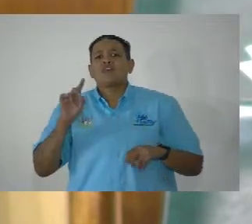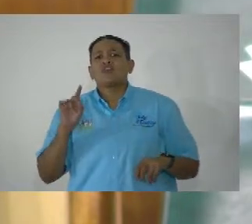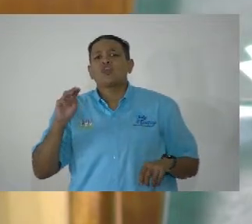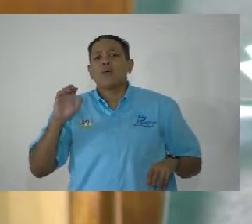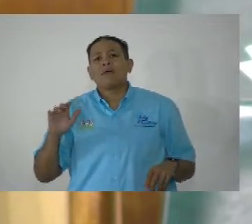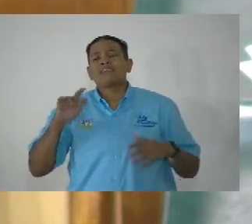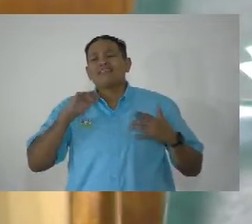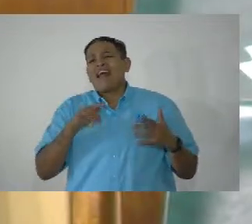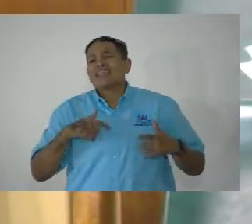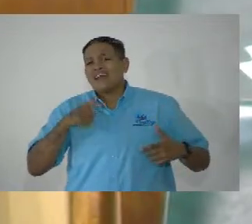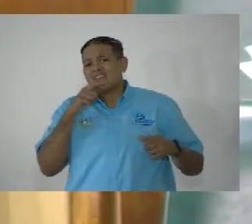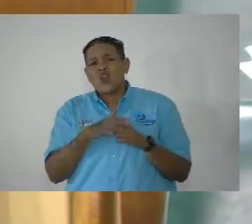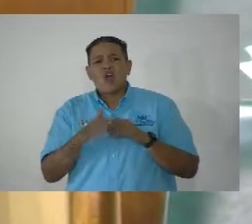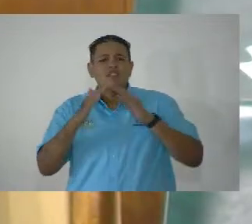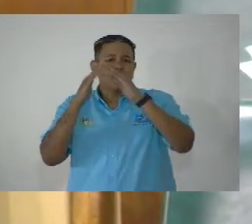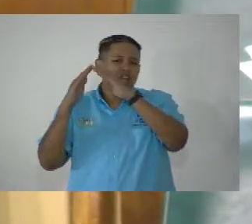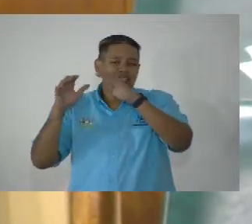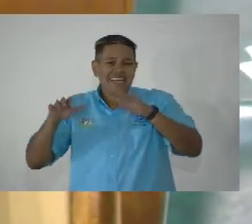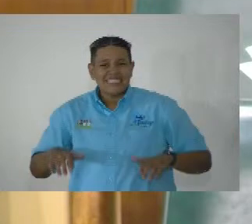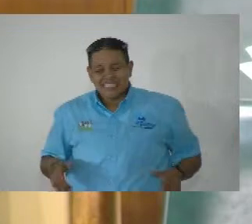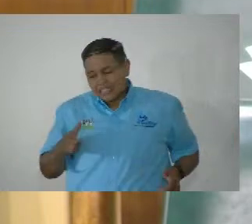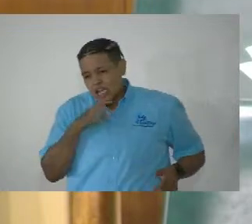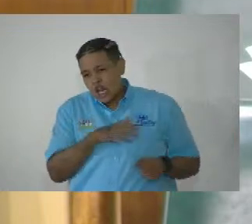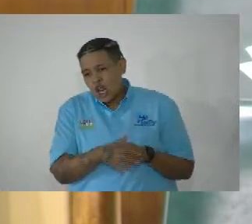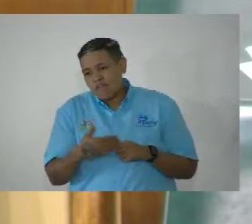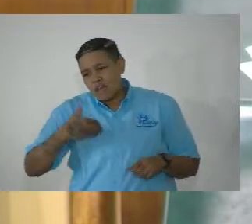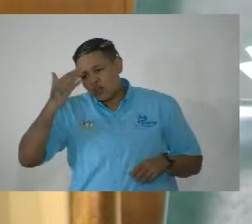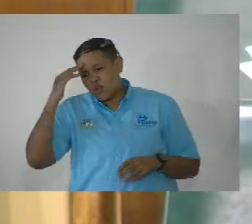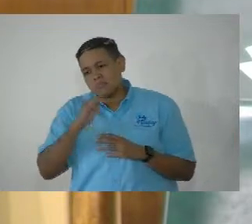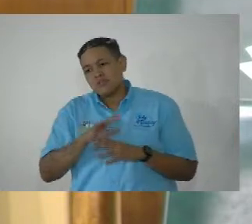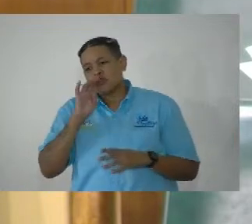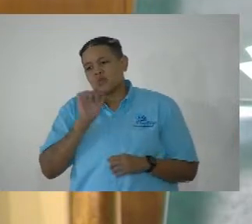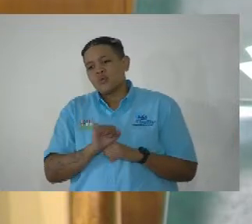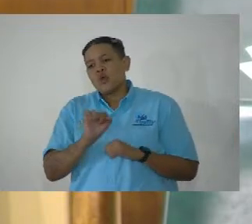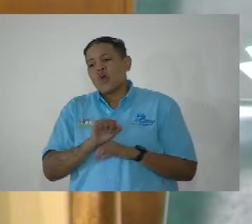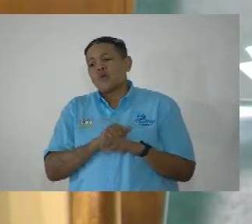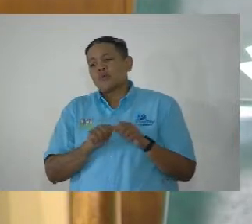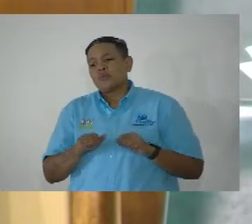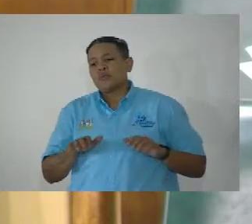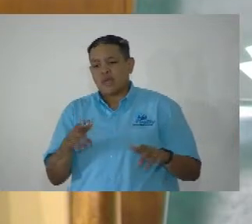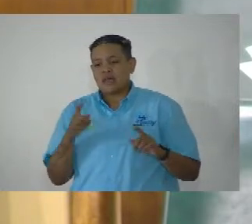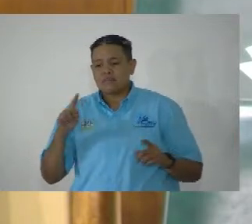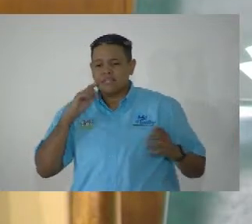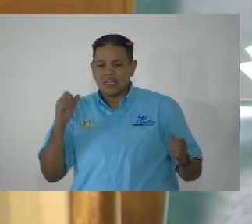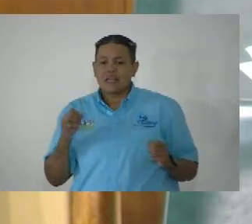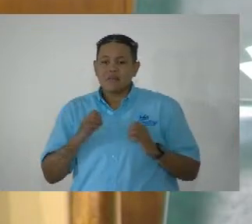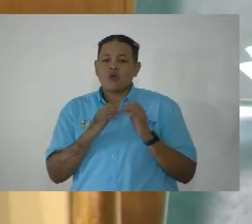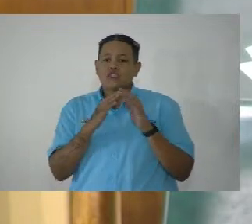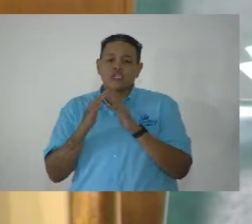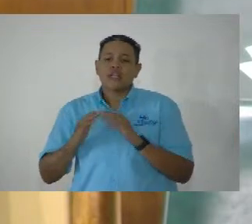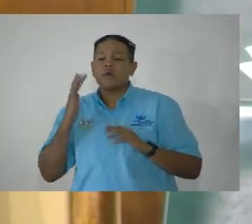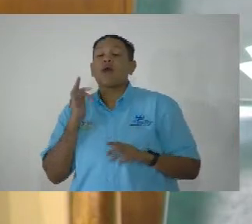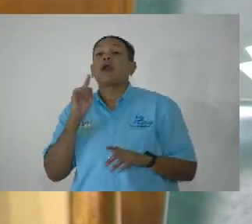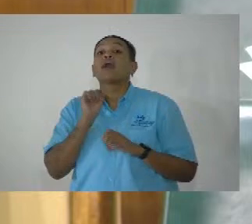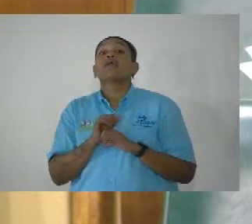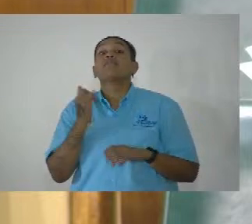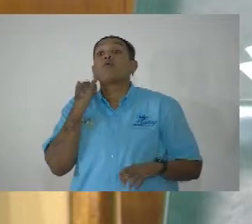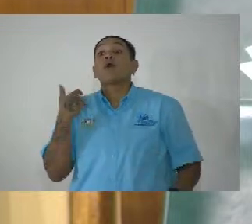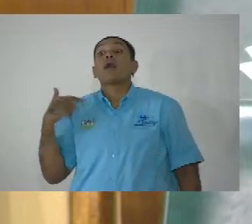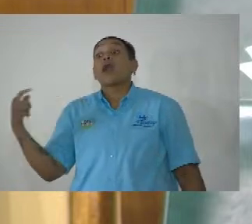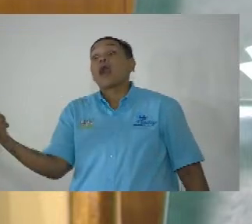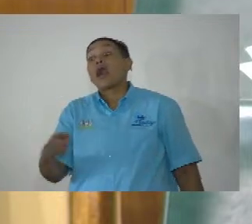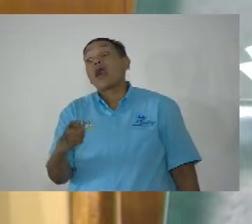violence, we don't have enough shelters. And I know that the minister, you'll be working very hard to get more shelters, because if it is that we're